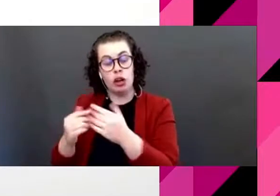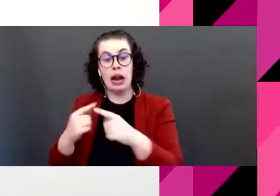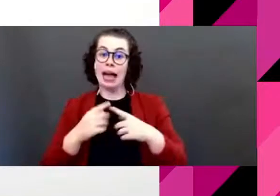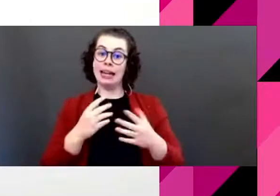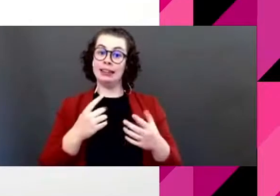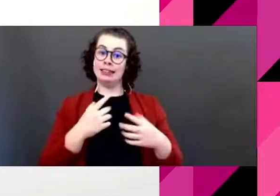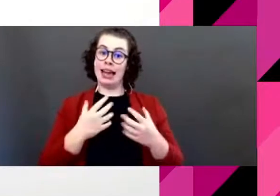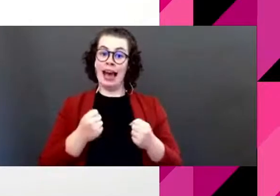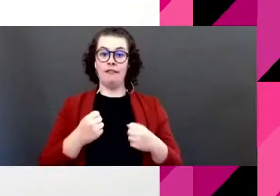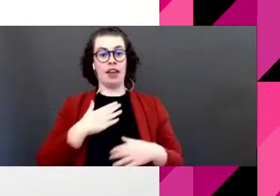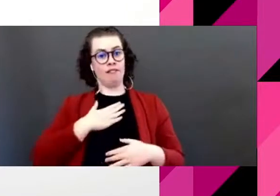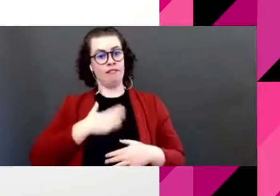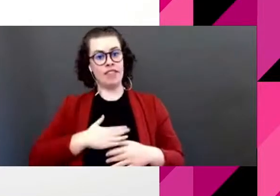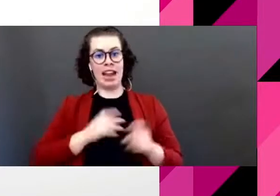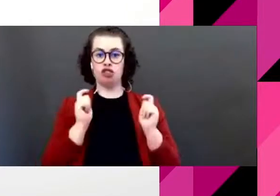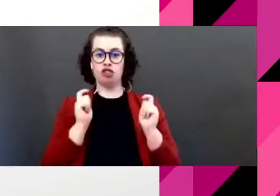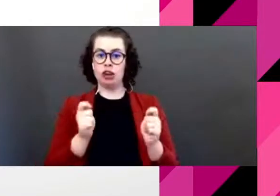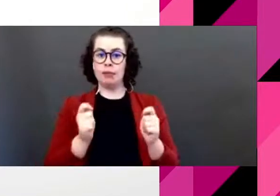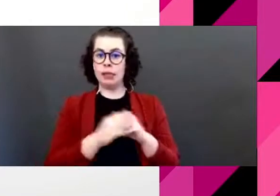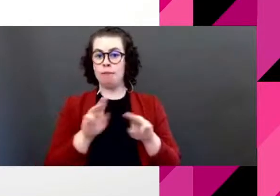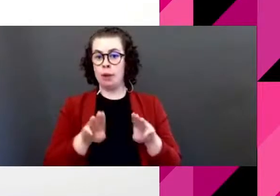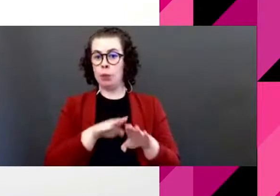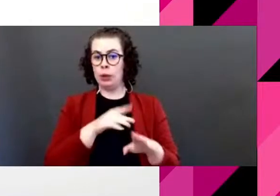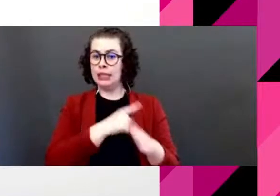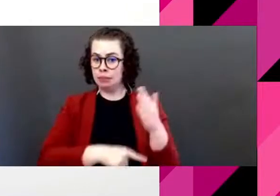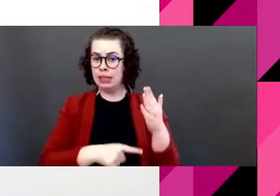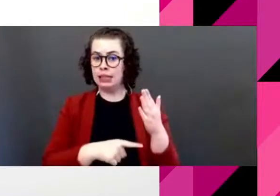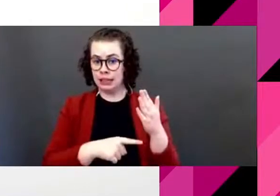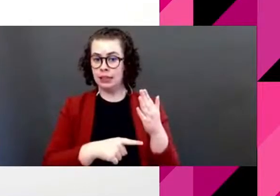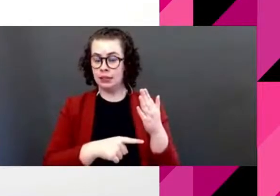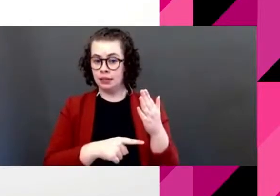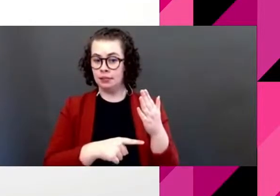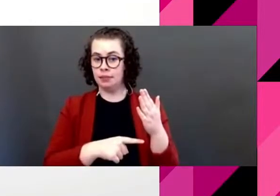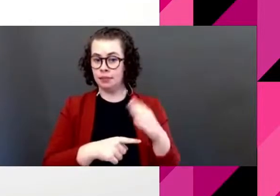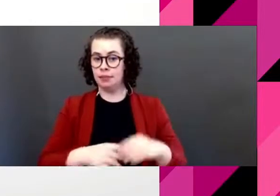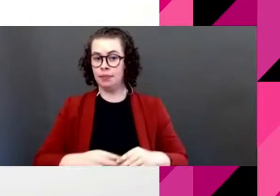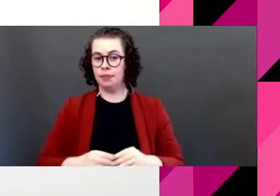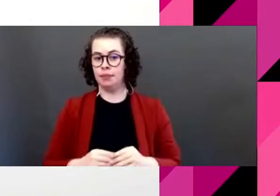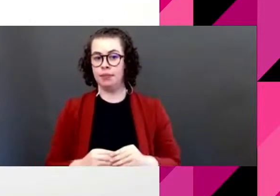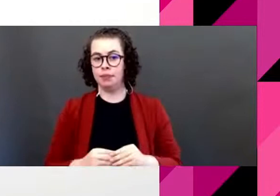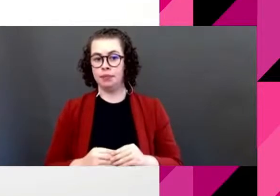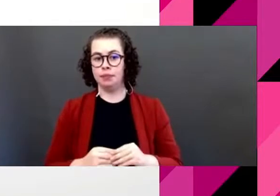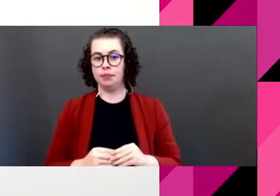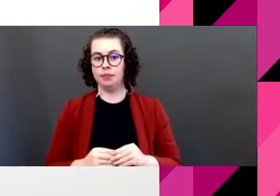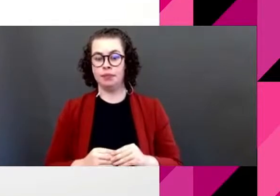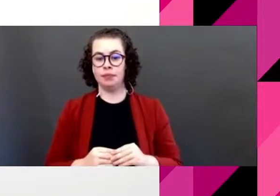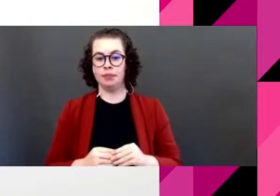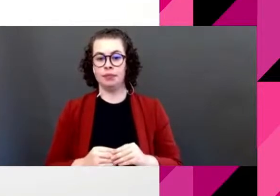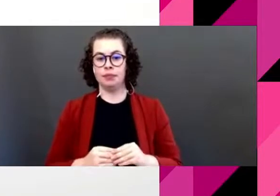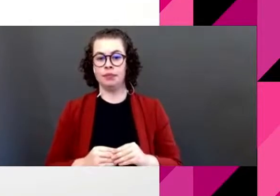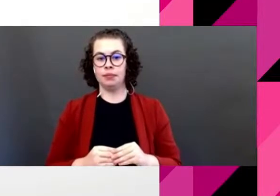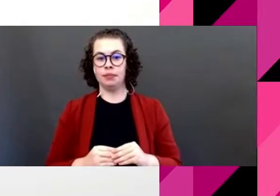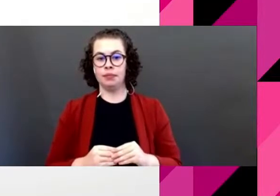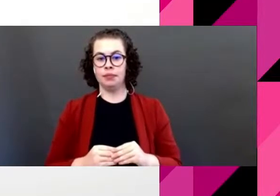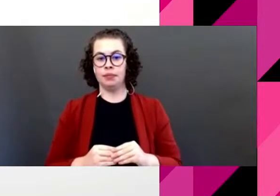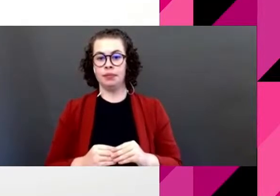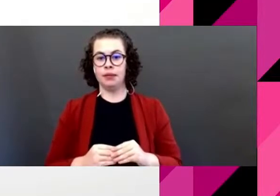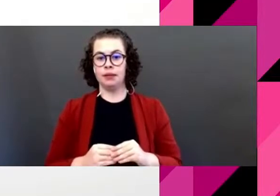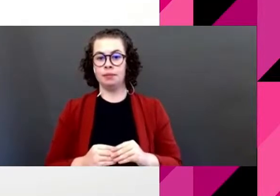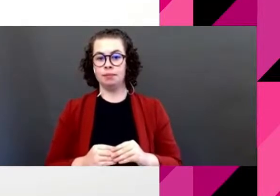the fair treatment and full participation of persons with disabilities. And then, for instance, we are talking about adaptation of the